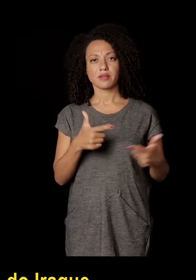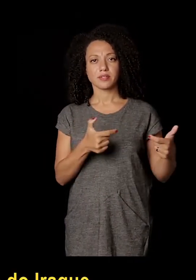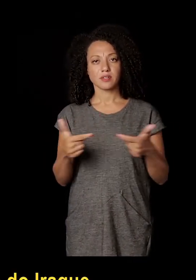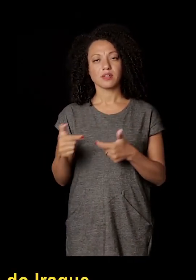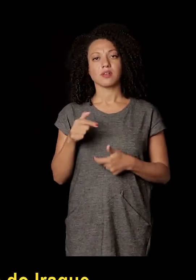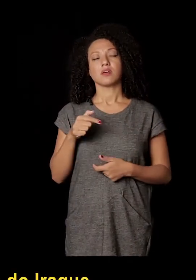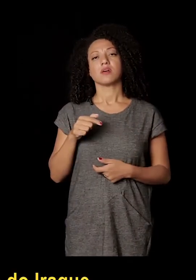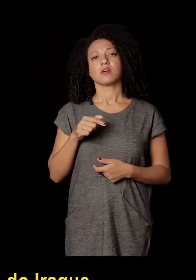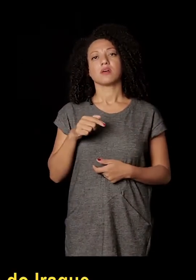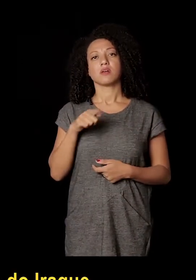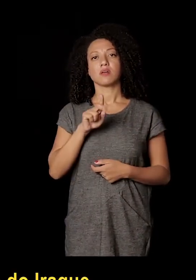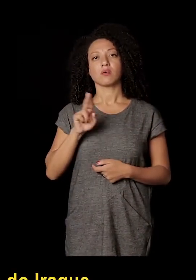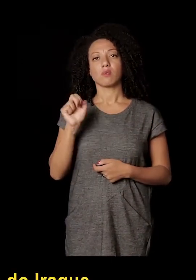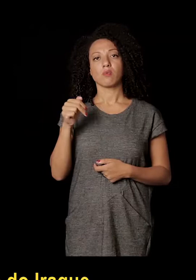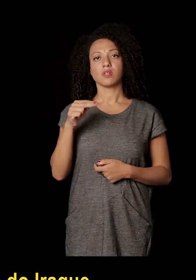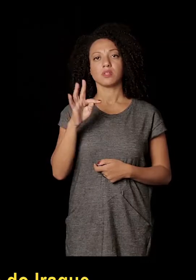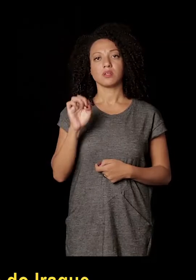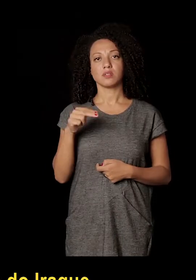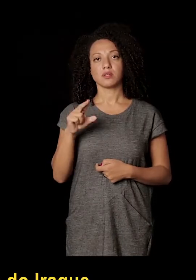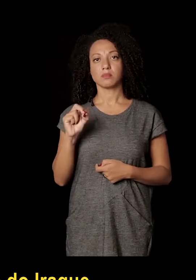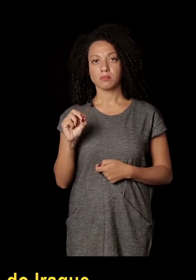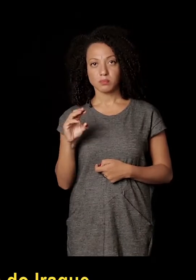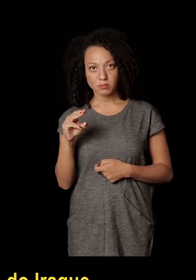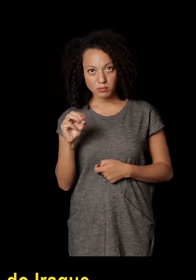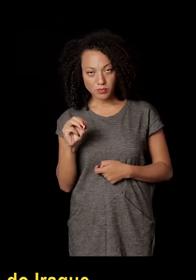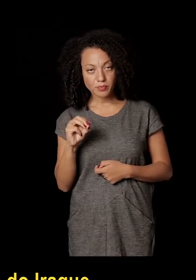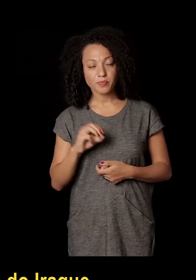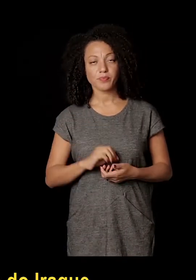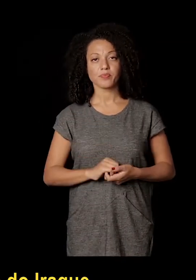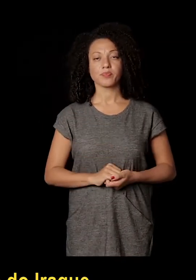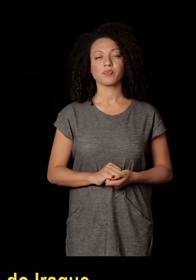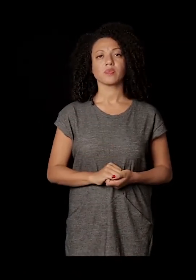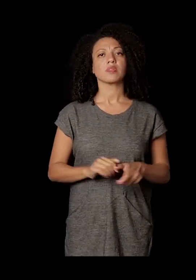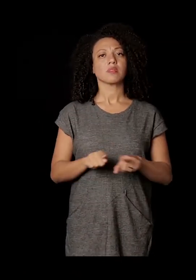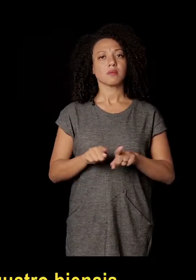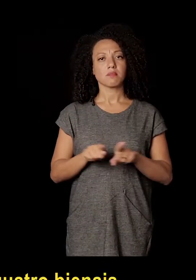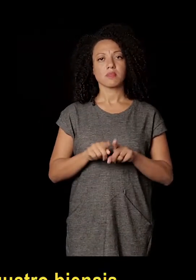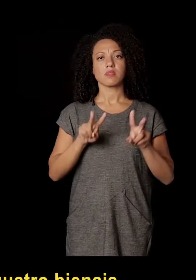Iraq War, on the question of Guantanamo,